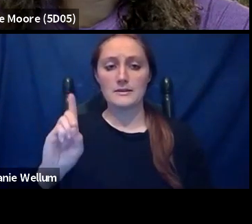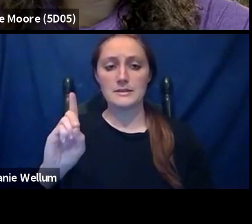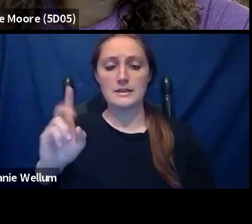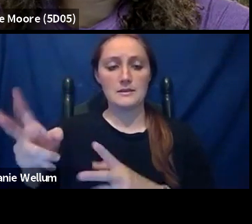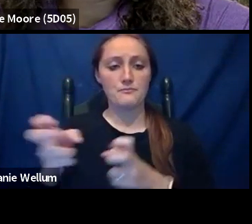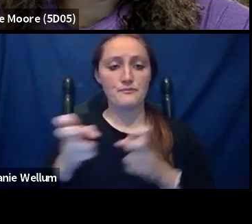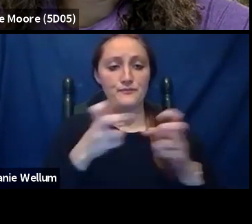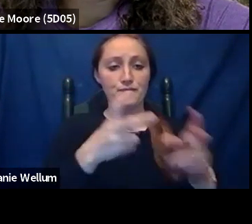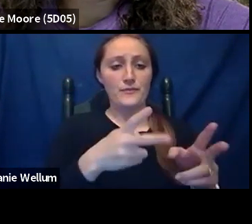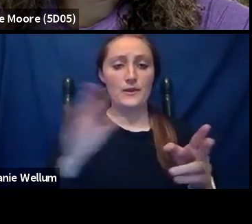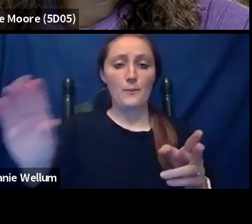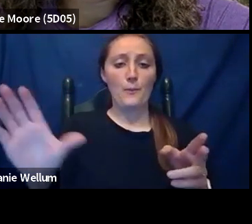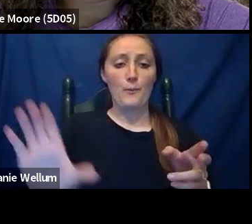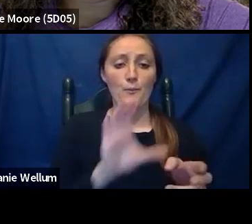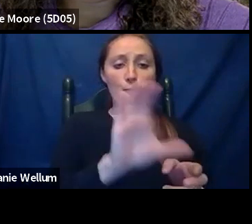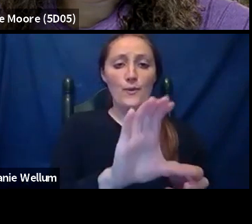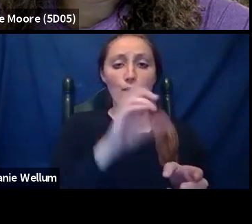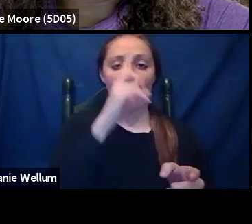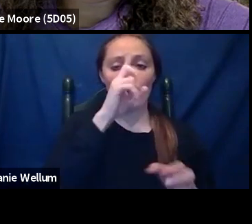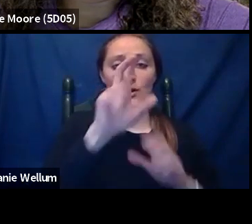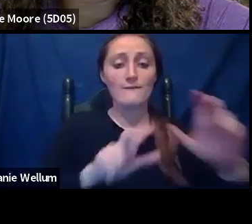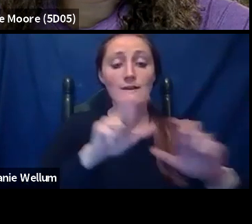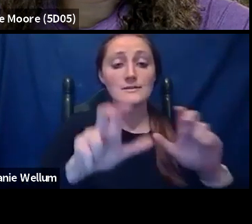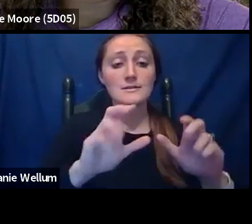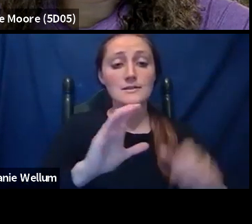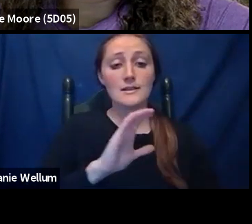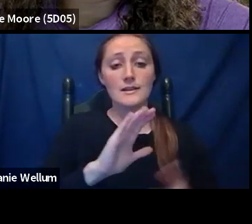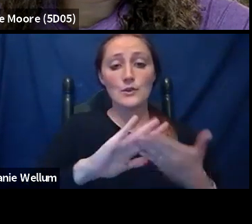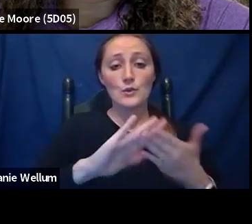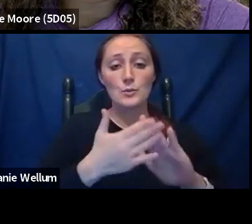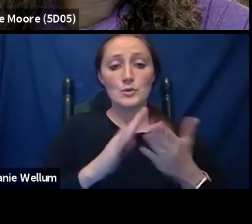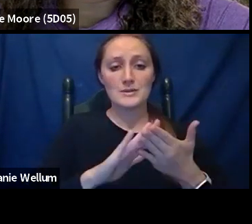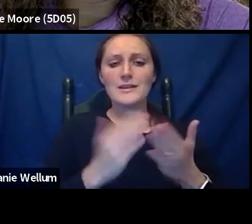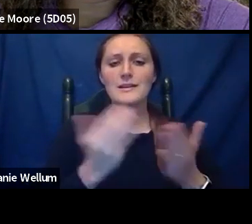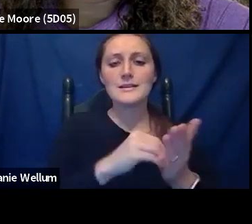communities. This is, again, is hyperlinked into our